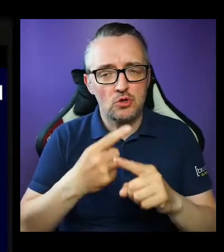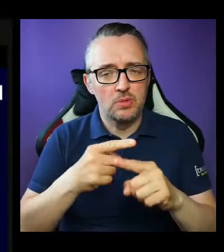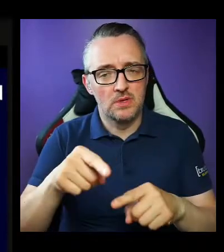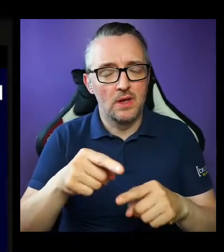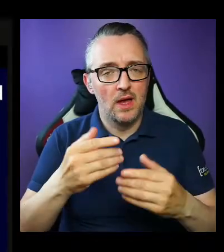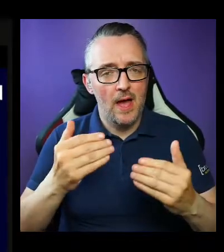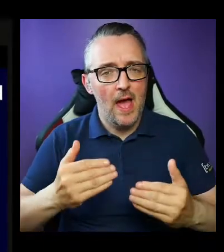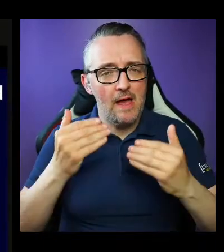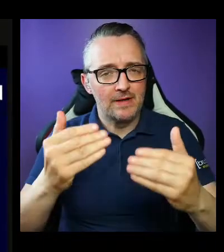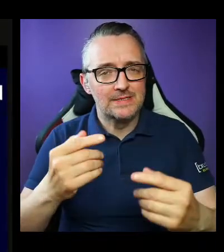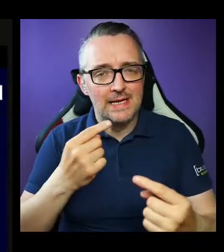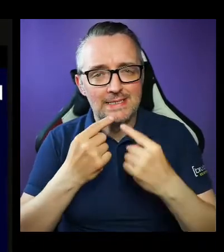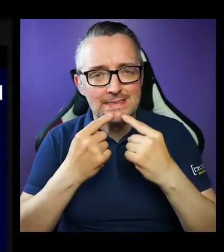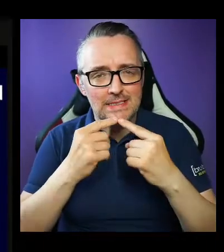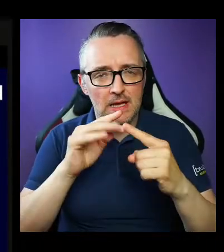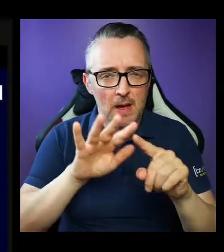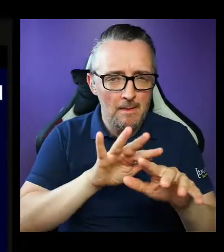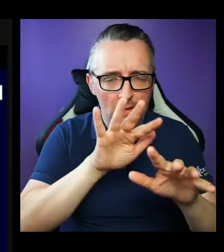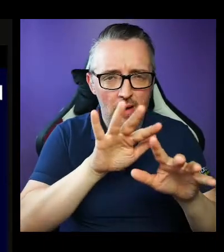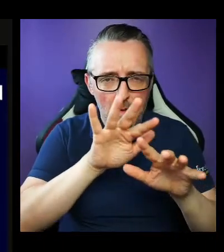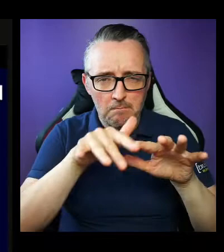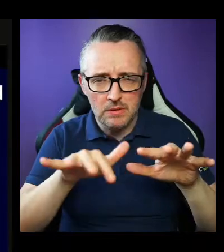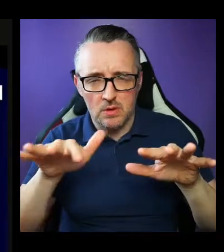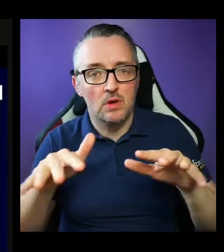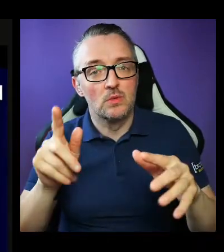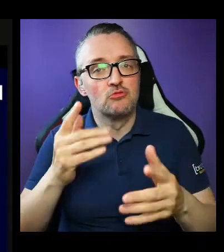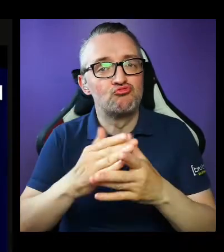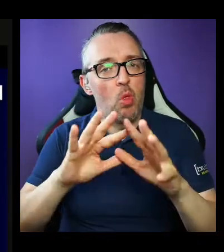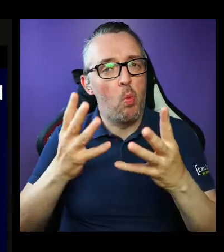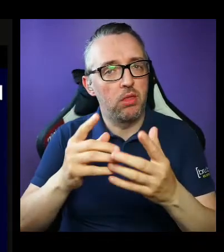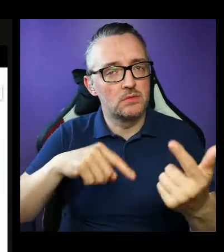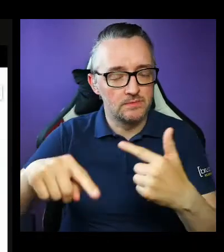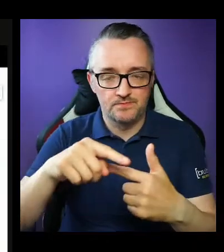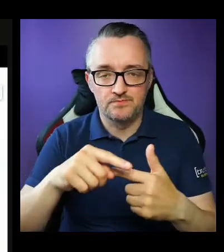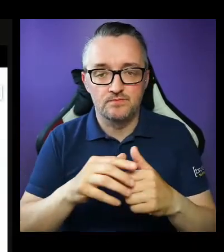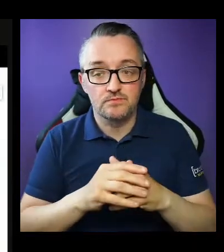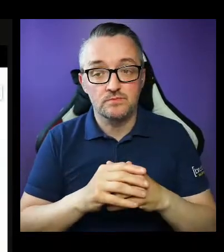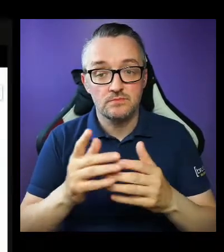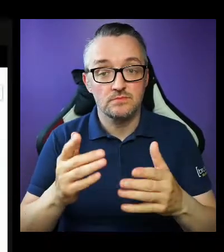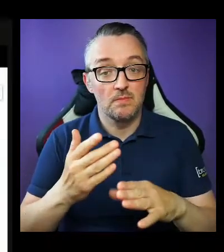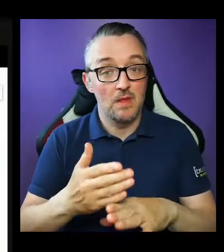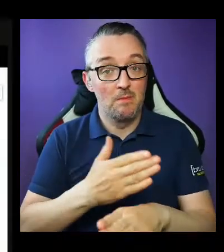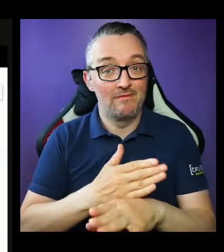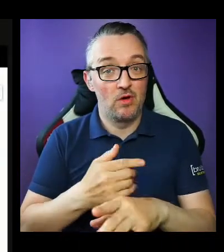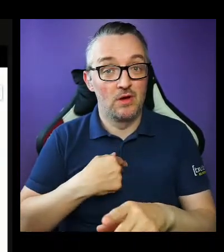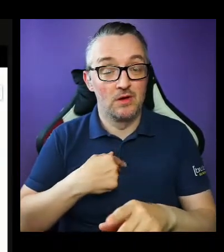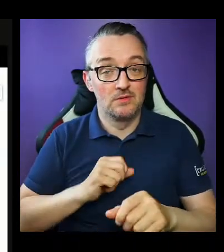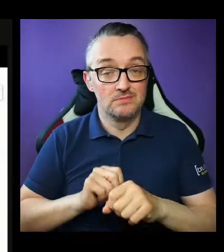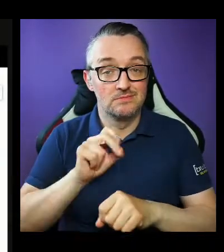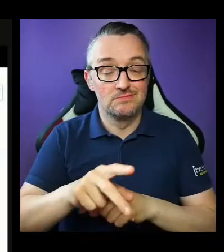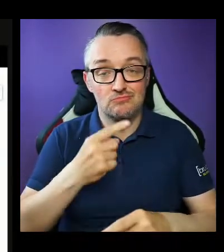access patterns in the real world. But yeah, just before I jump into